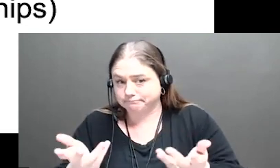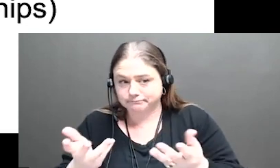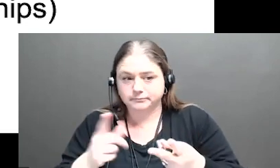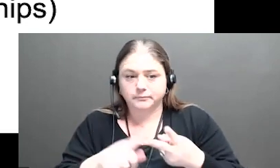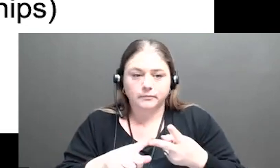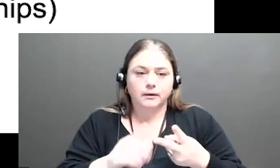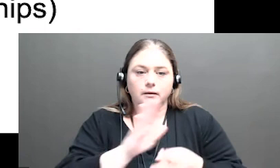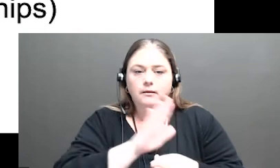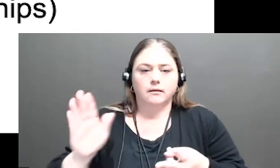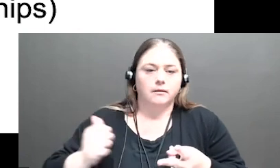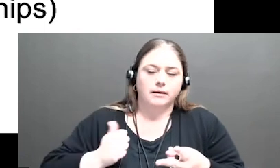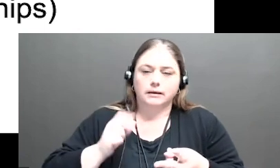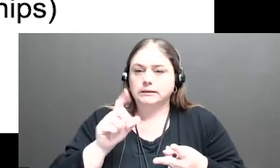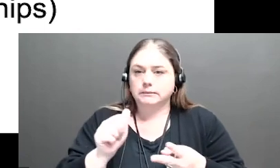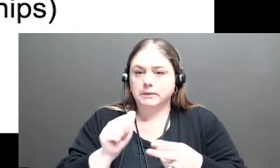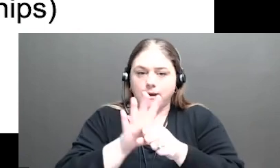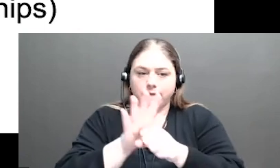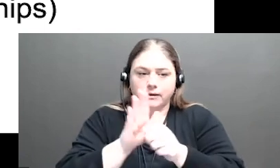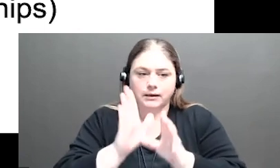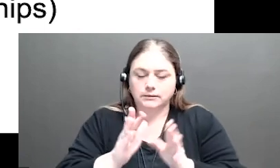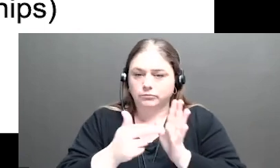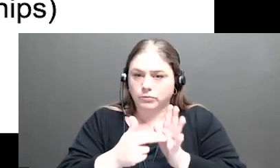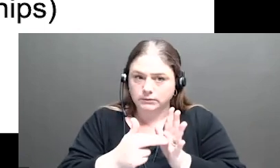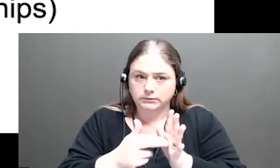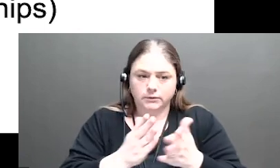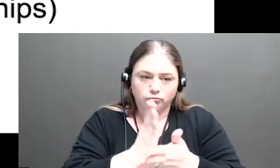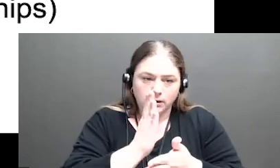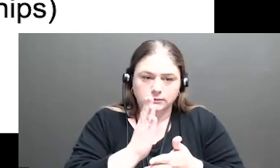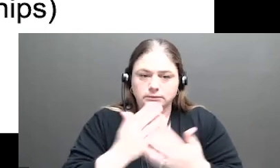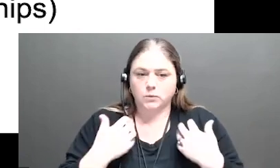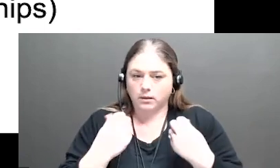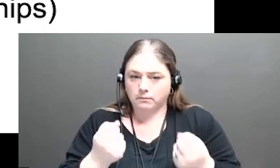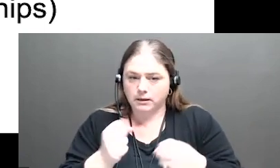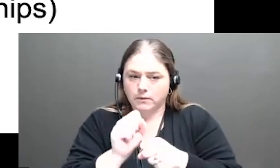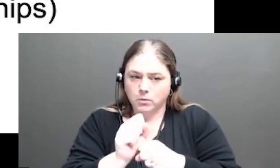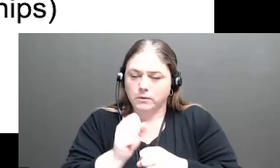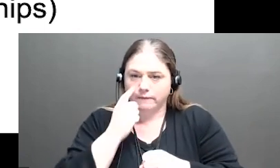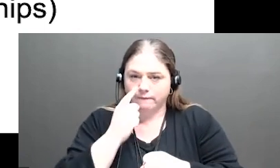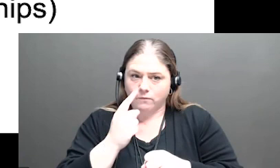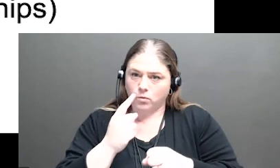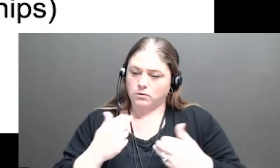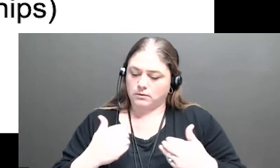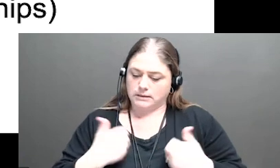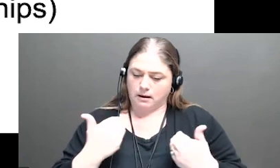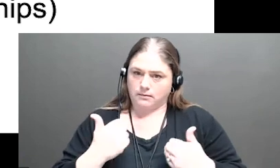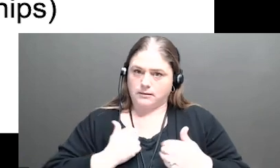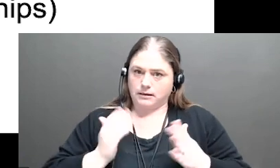disability advocates representing the rights, interests, and well-being of employment-destined young Canadians with disabilities.